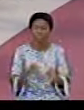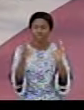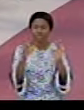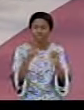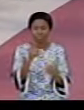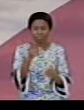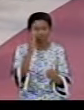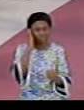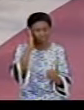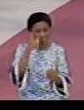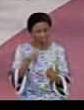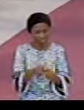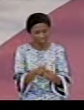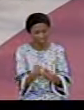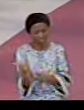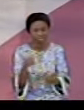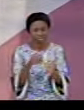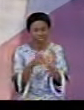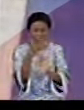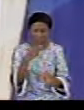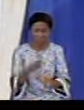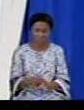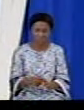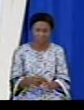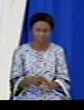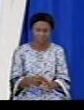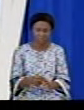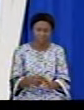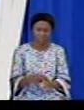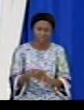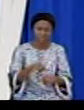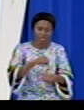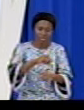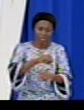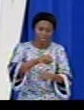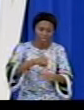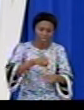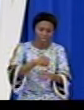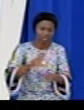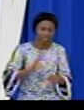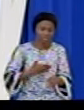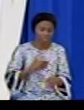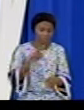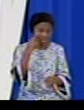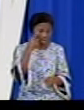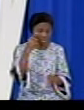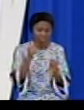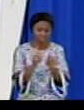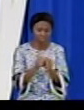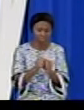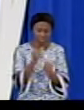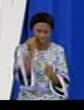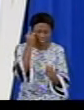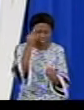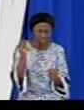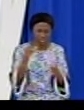Jesus' name. Anoint our eyes with understanding.